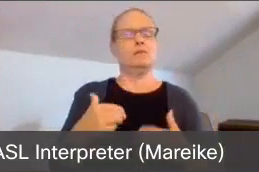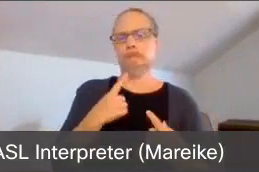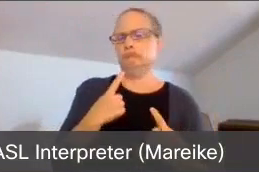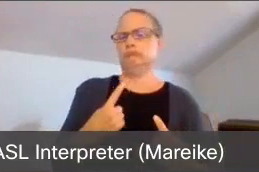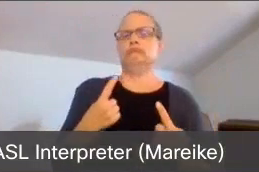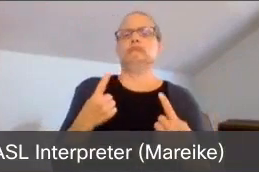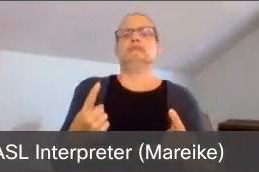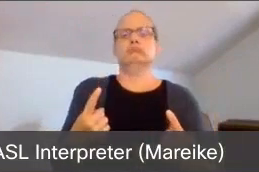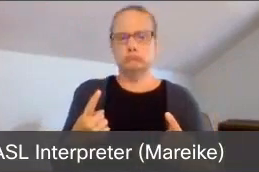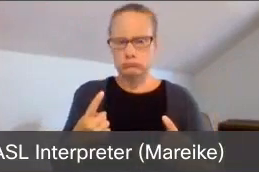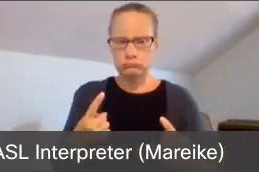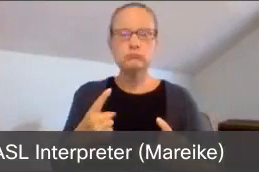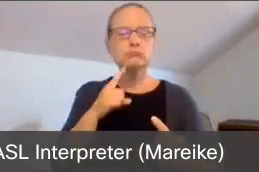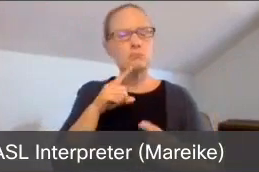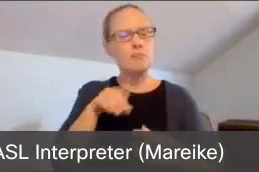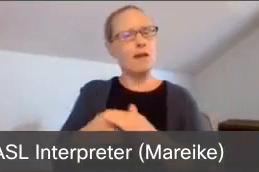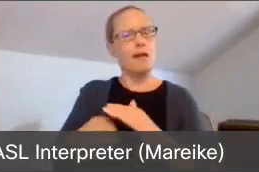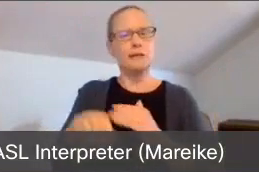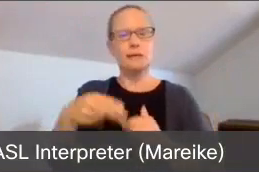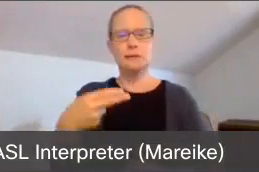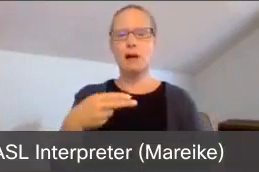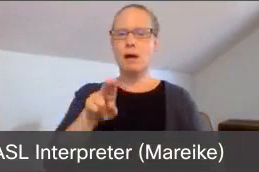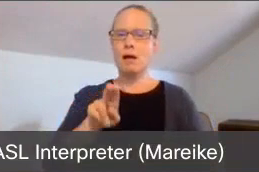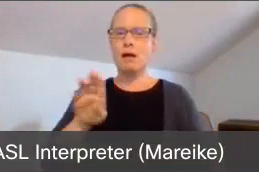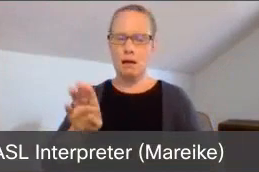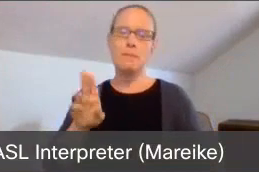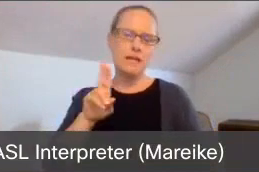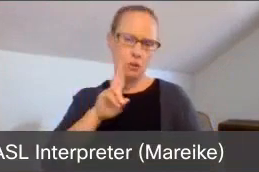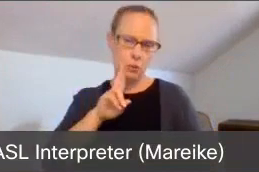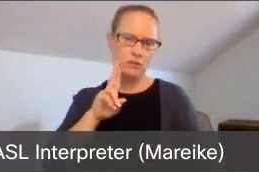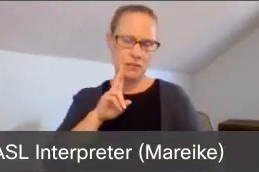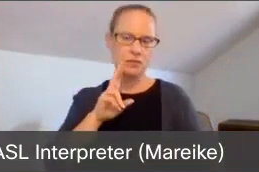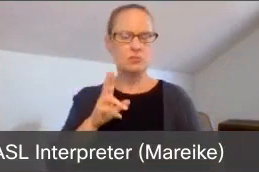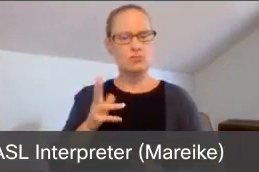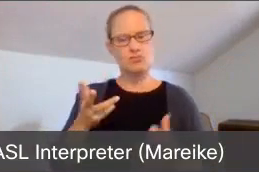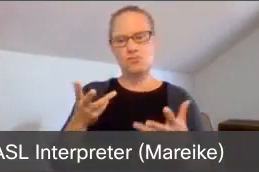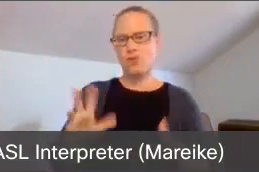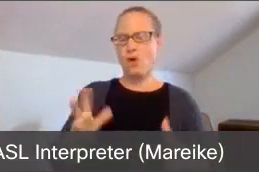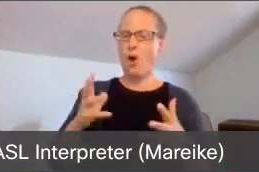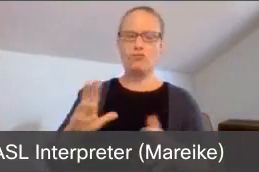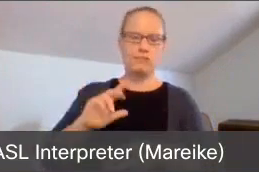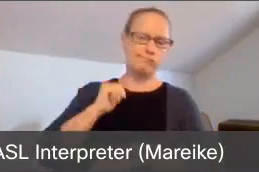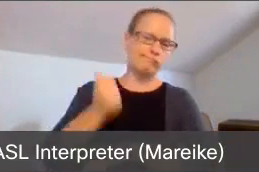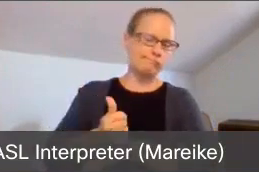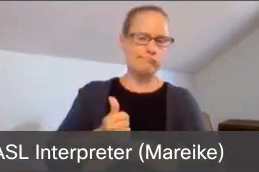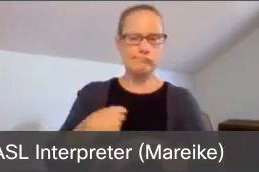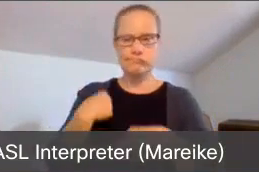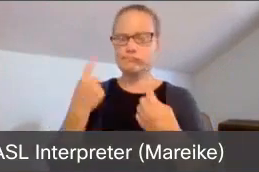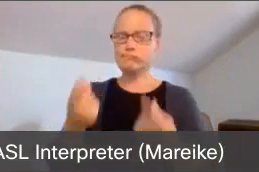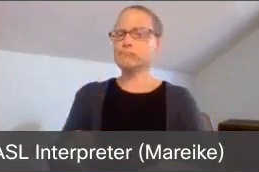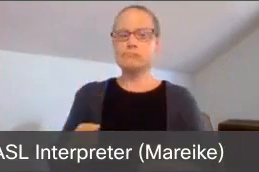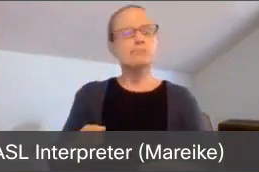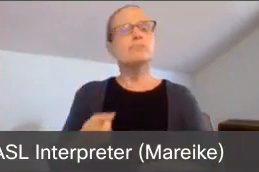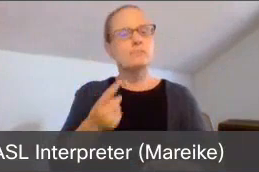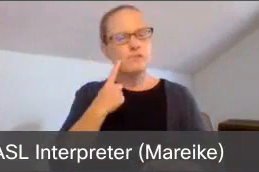access hub in our community that is already available to the community 24/7. We take lots